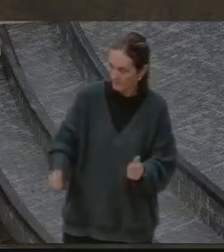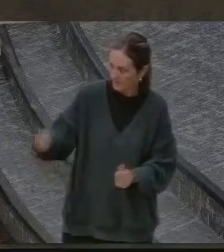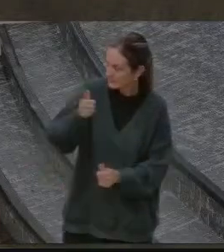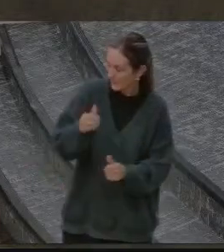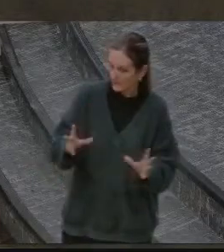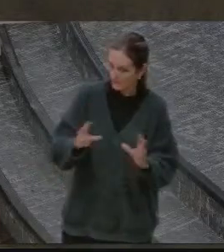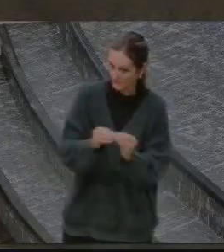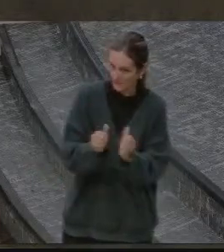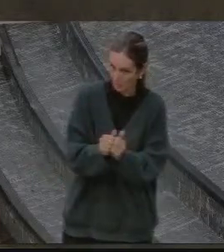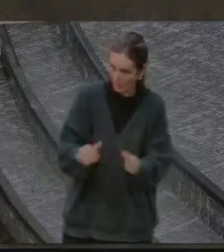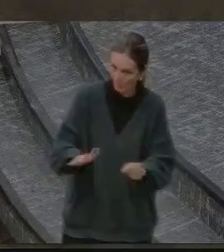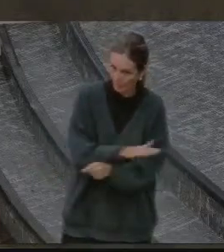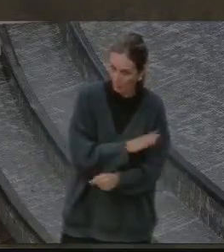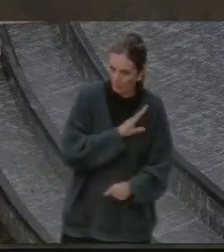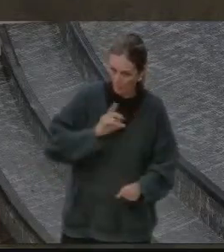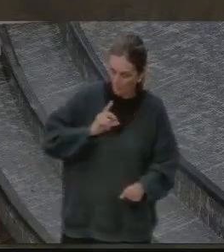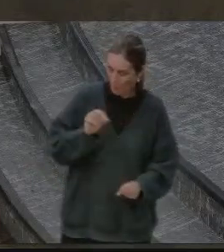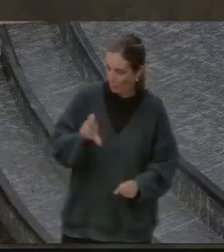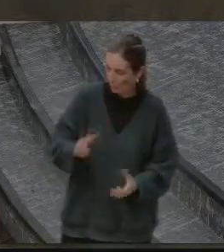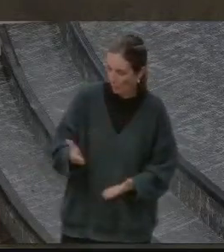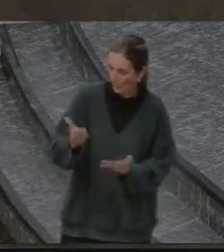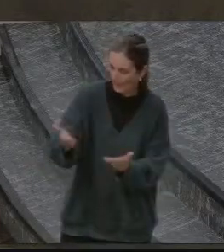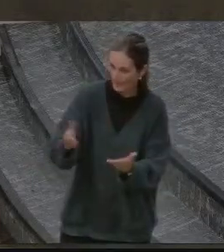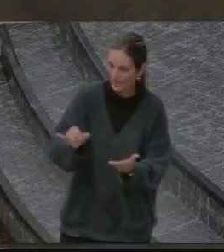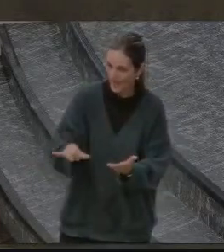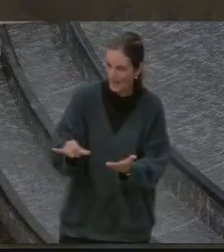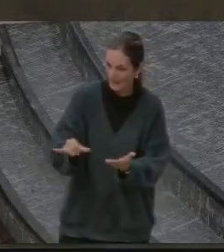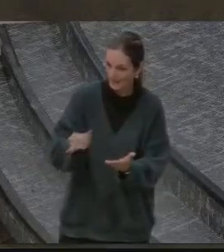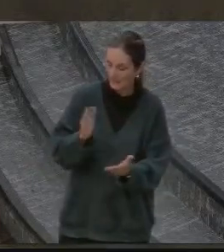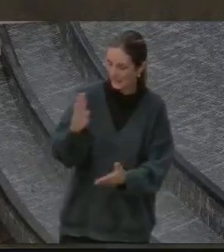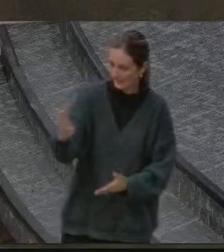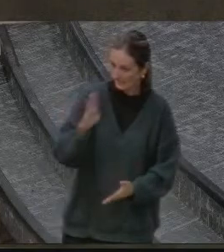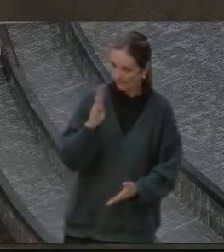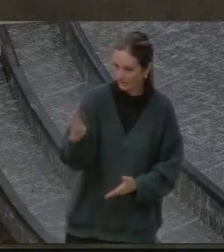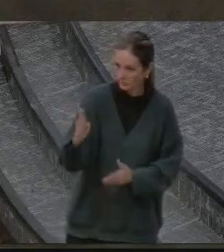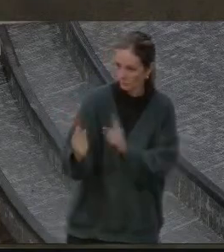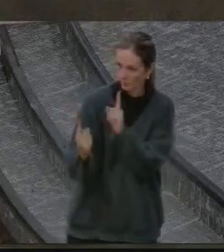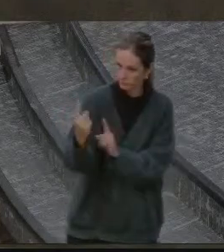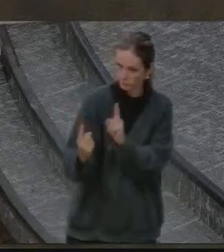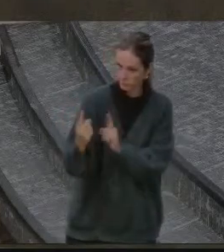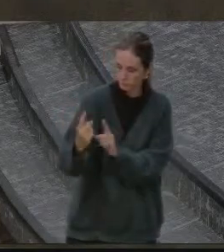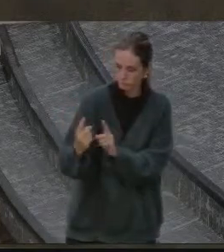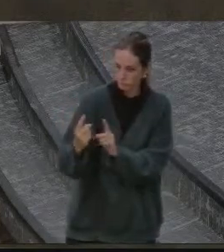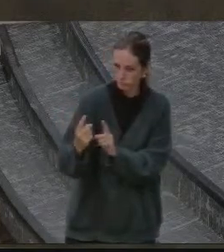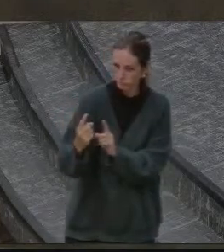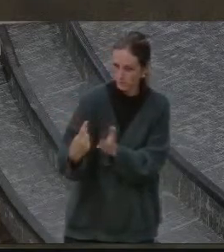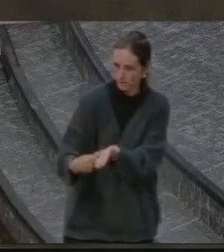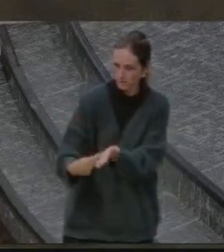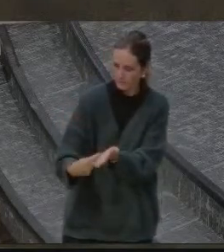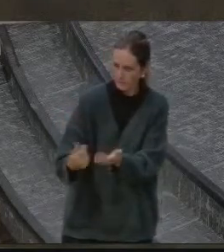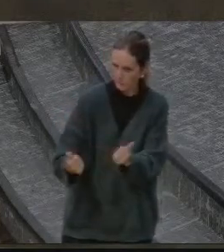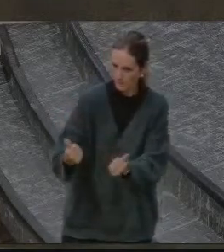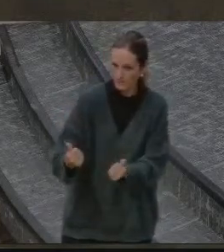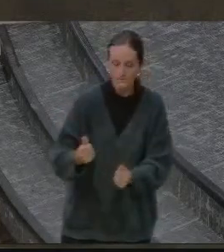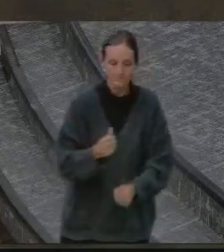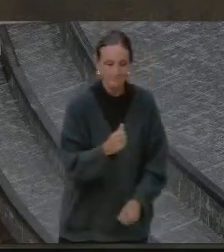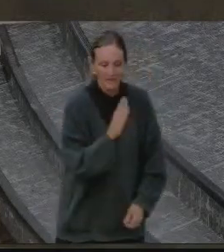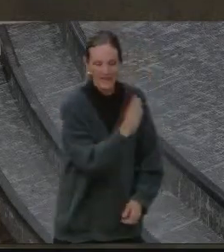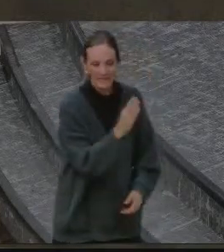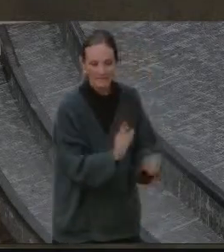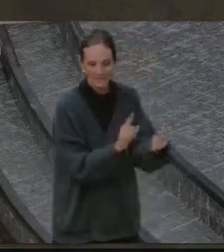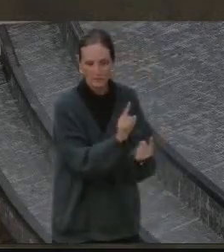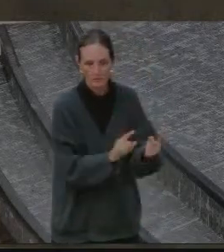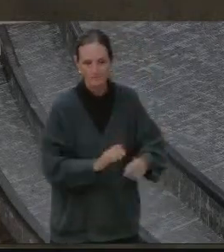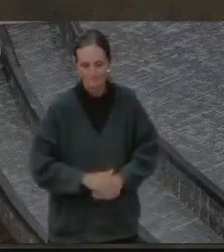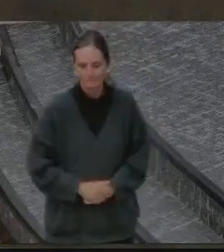full board, or would you recommend those as just individual conversations with Dr. Thomas and Chief Reed? Probably individual